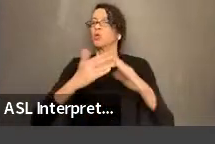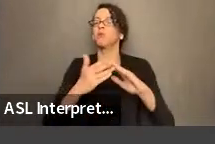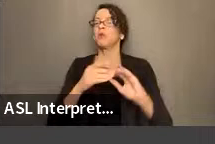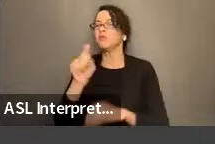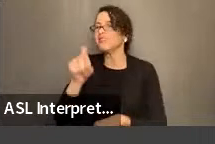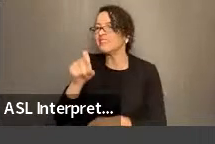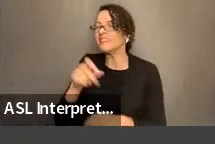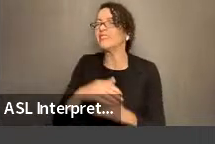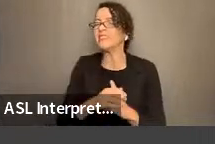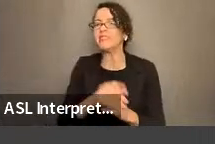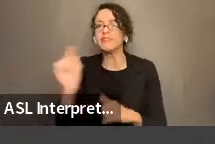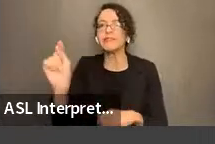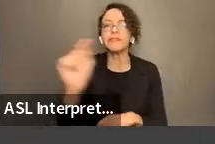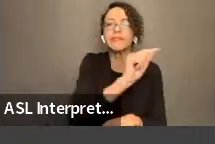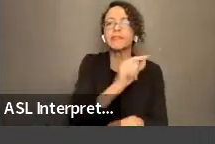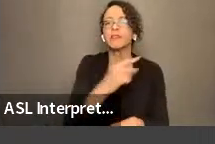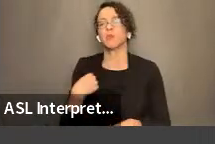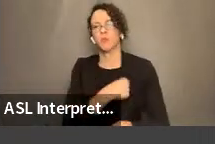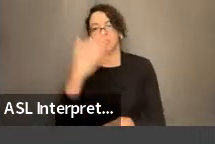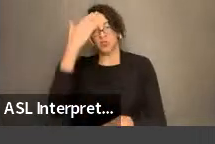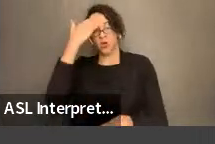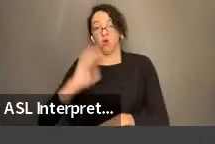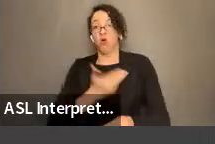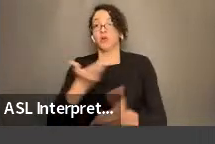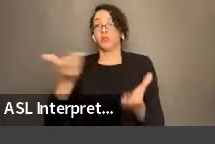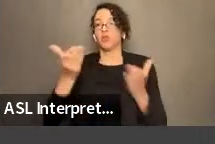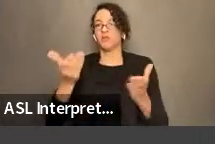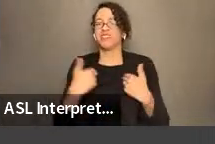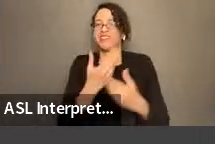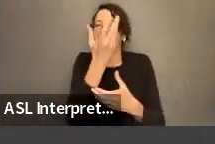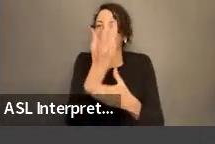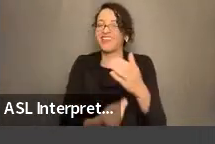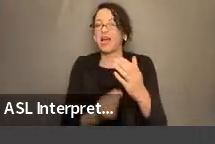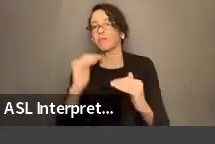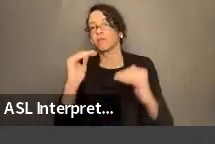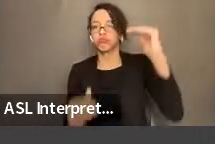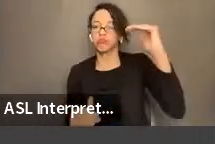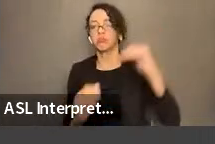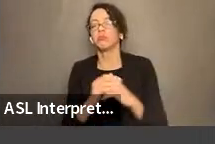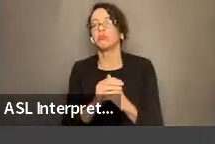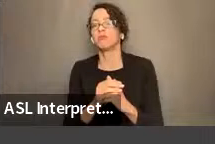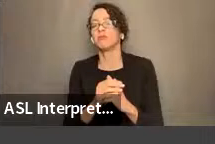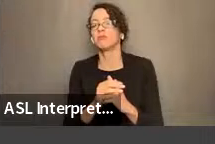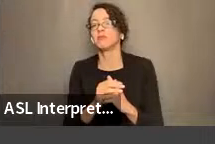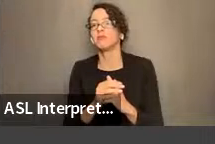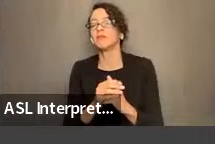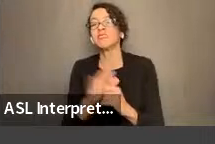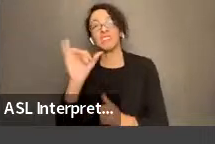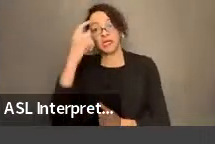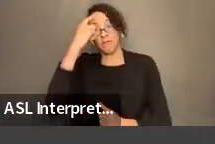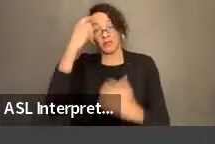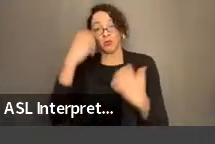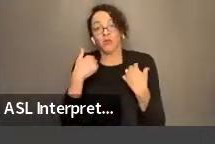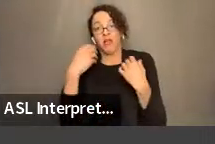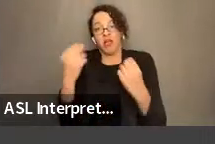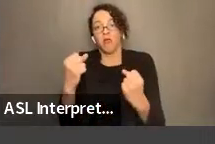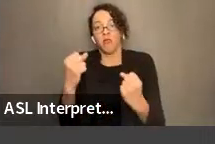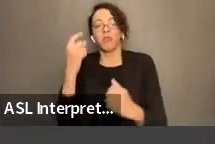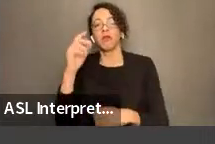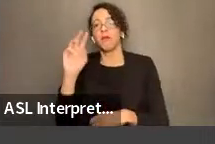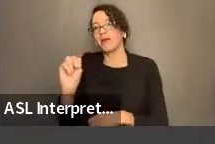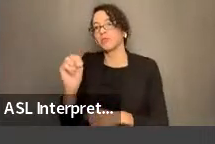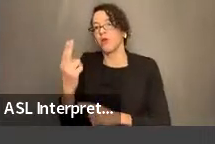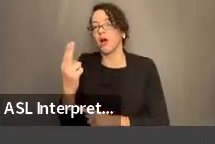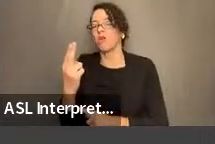in our service, and some of those are mental health. That's probably highest on our list, and just making sure